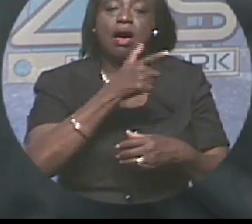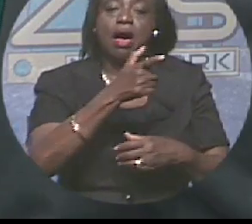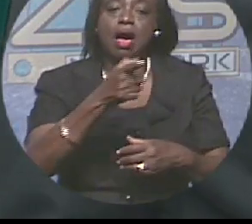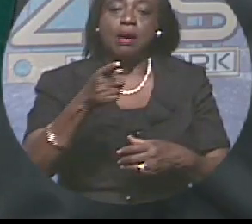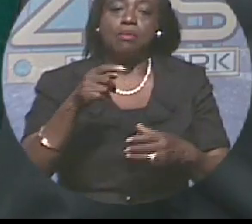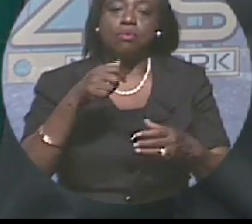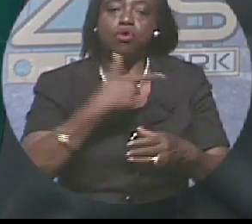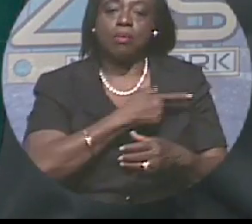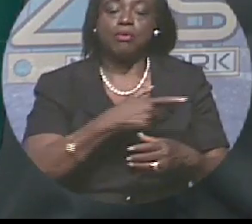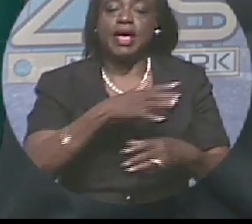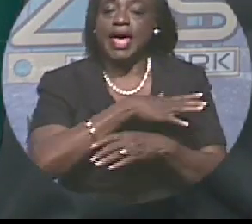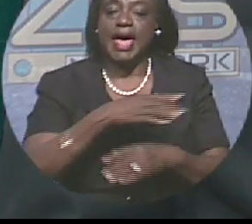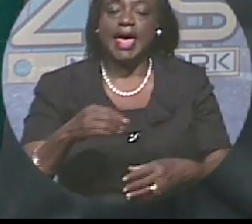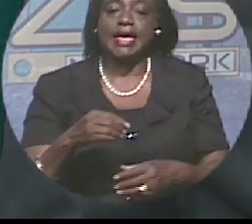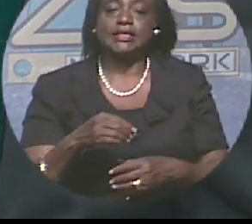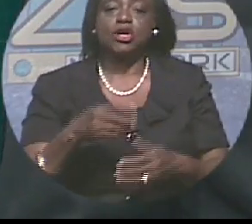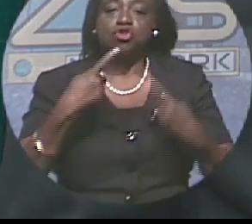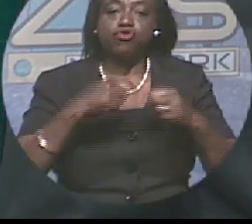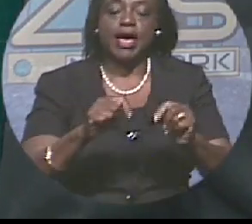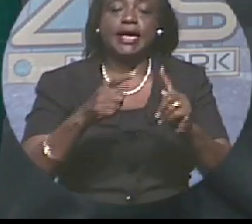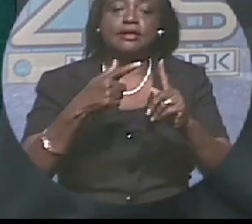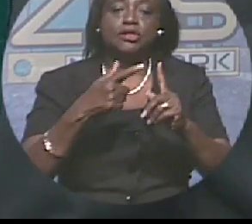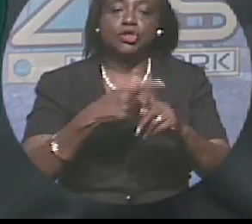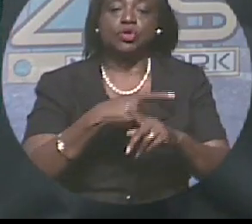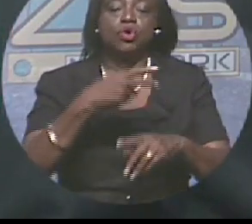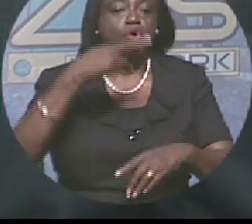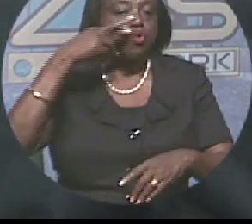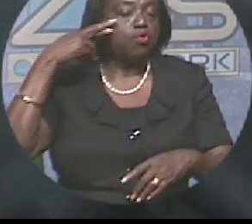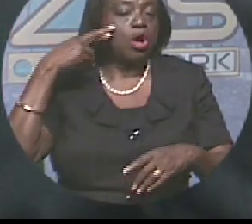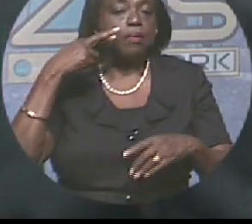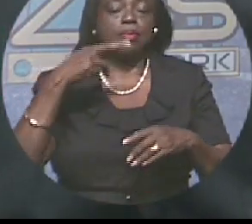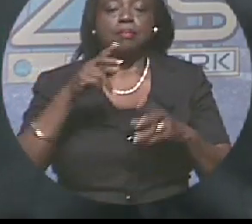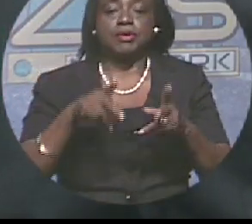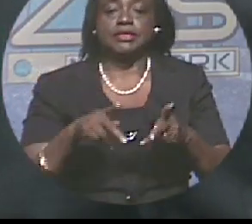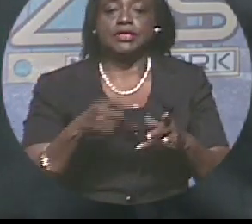attempted armed robbery. The men returned to court for sentencing on June 17th.